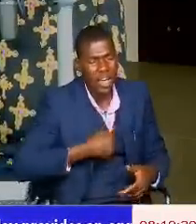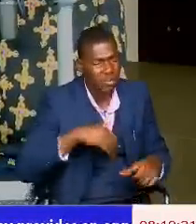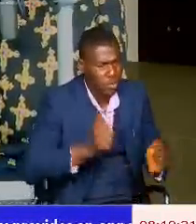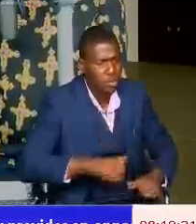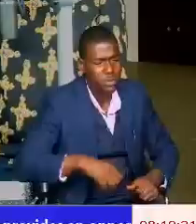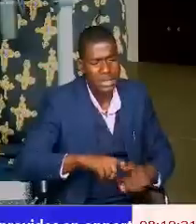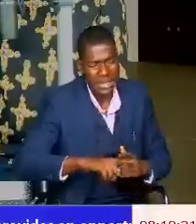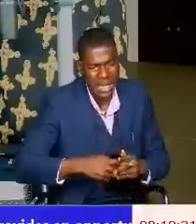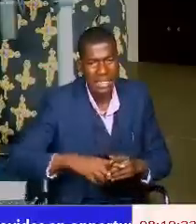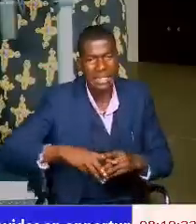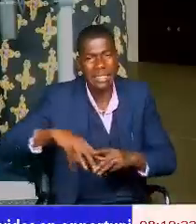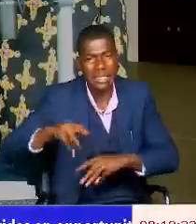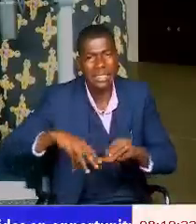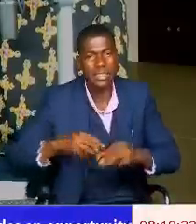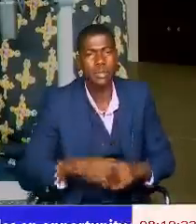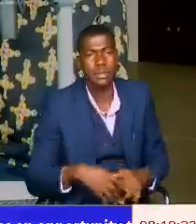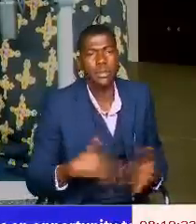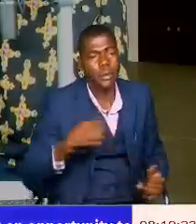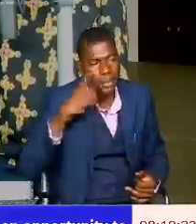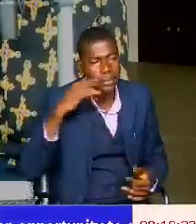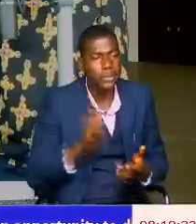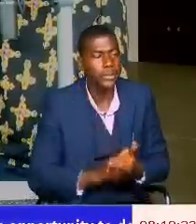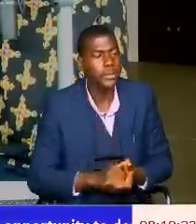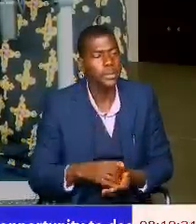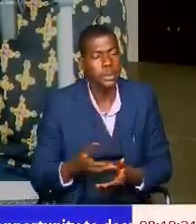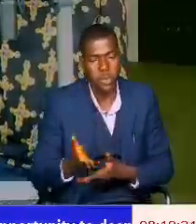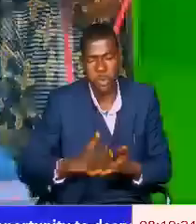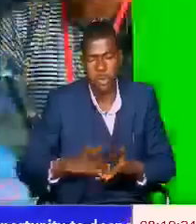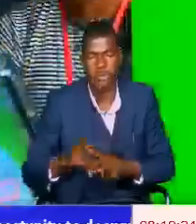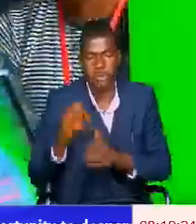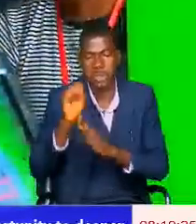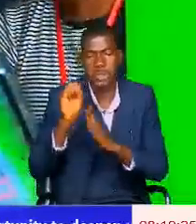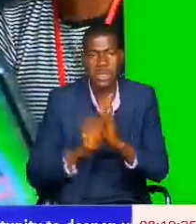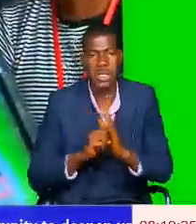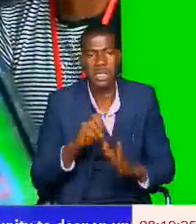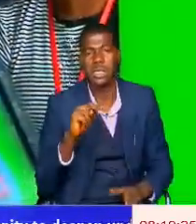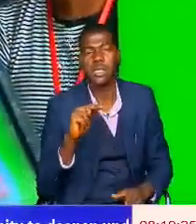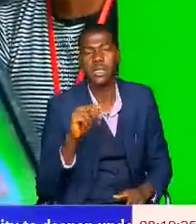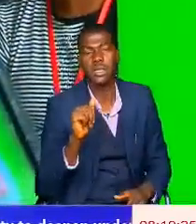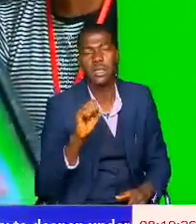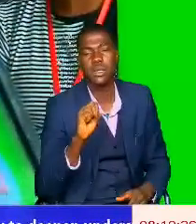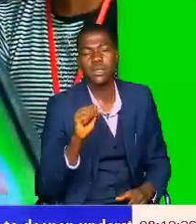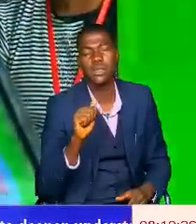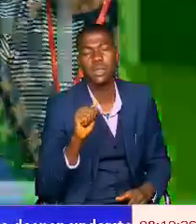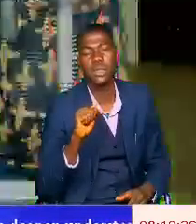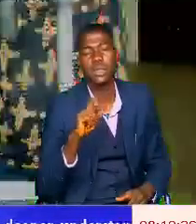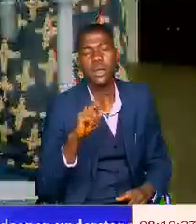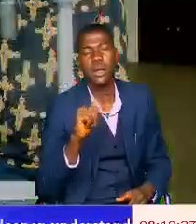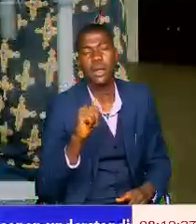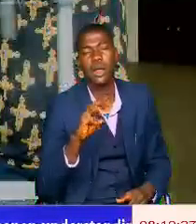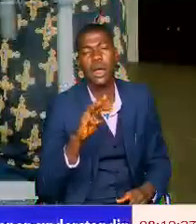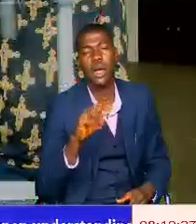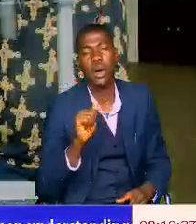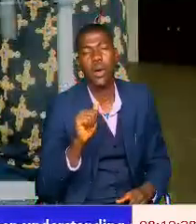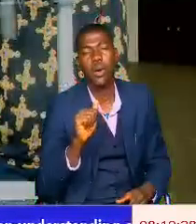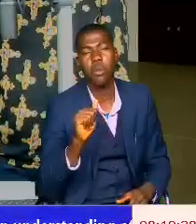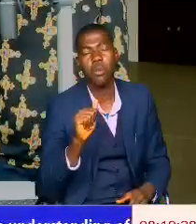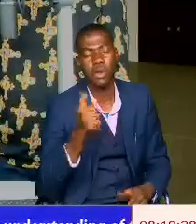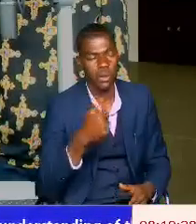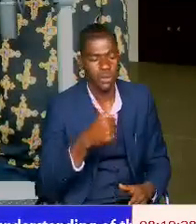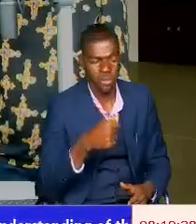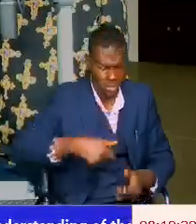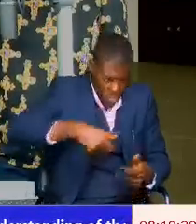Illegal mining, where then they do for Nasarawa State. Chinese companies,